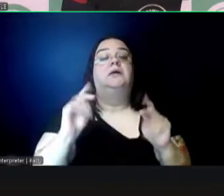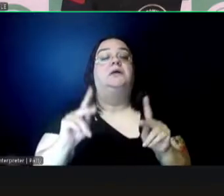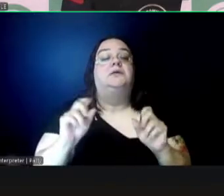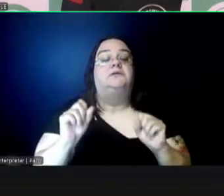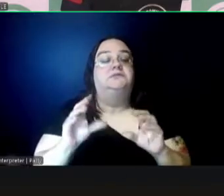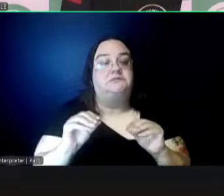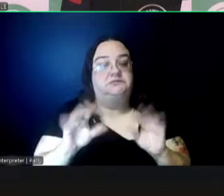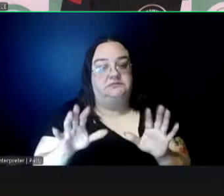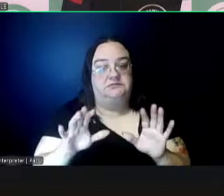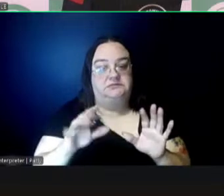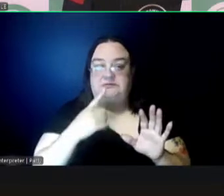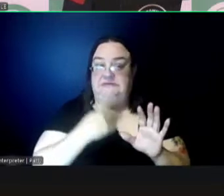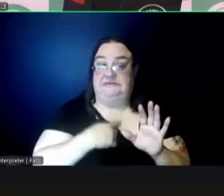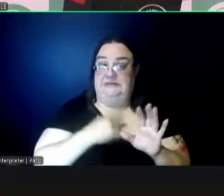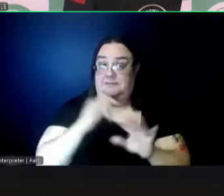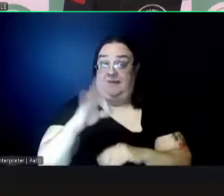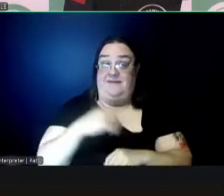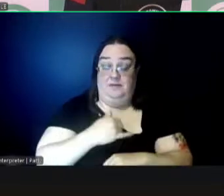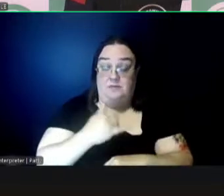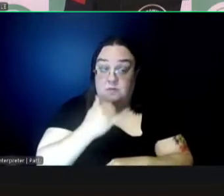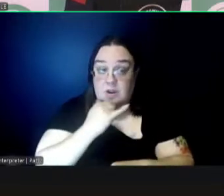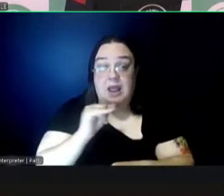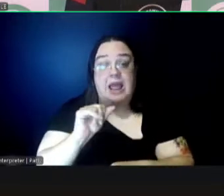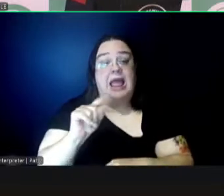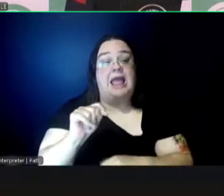Okay, tell me if I'm wrong. At some point,